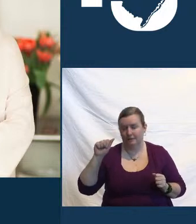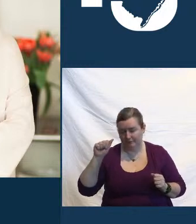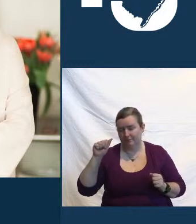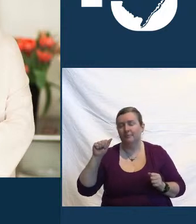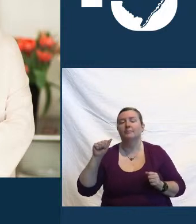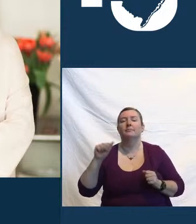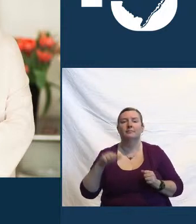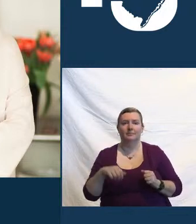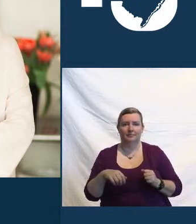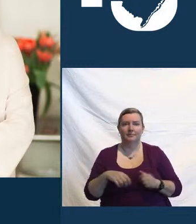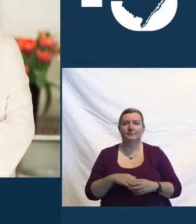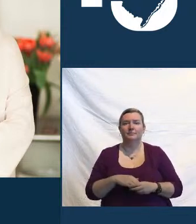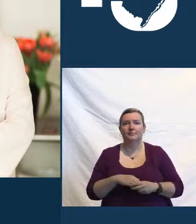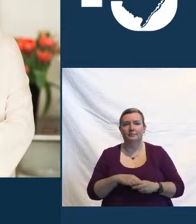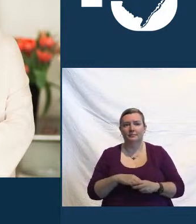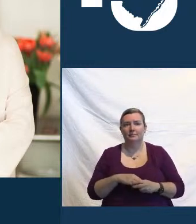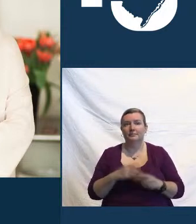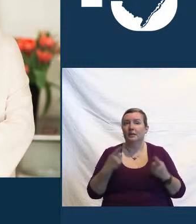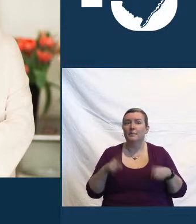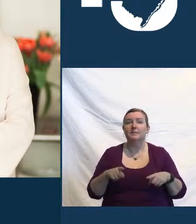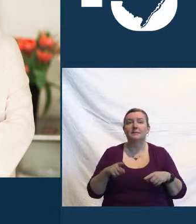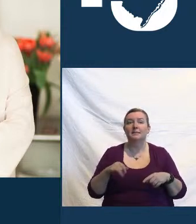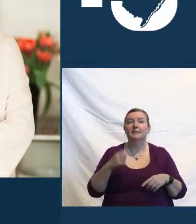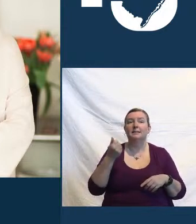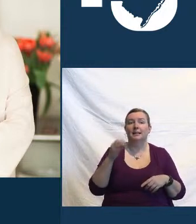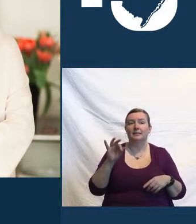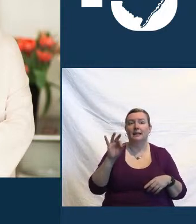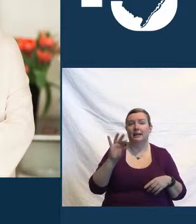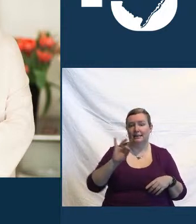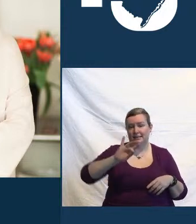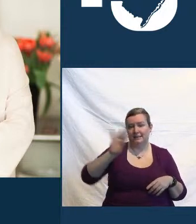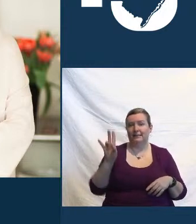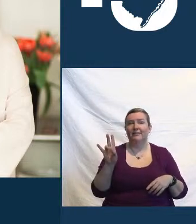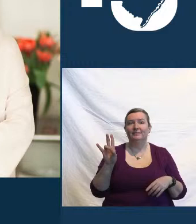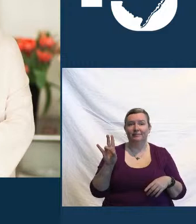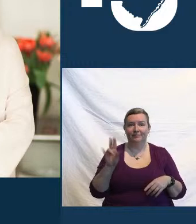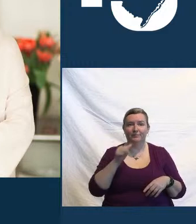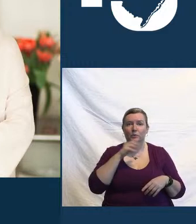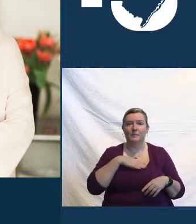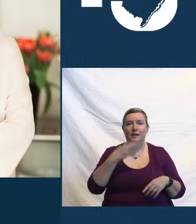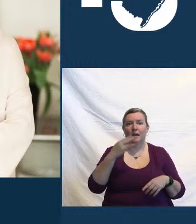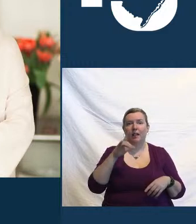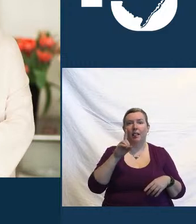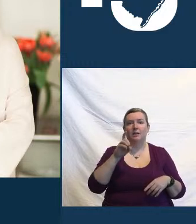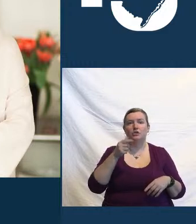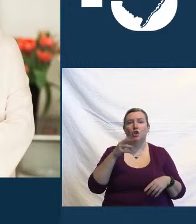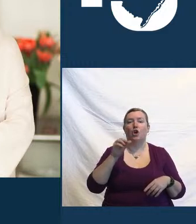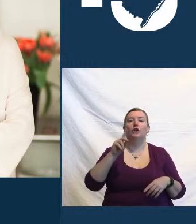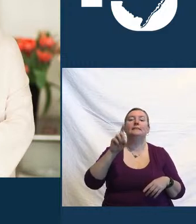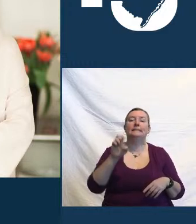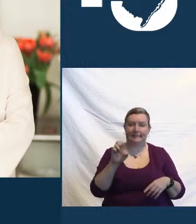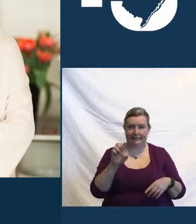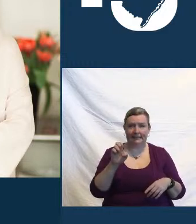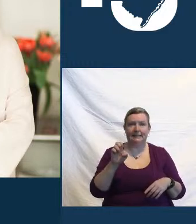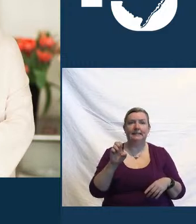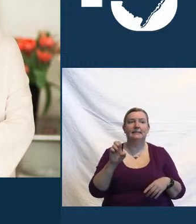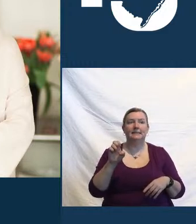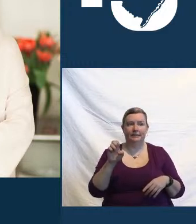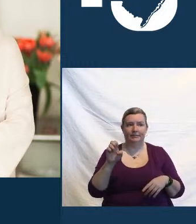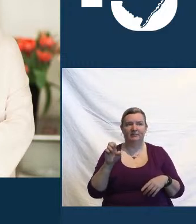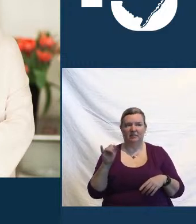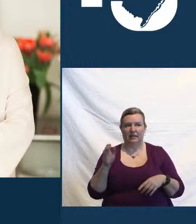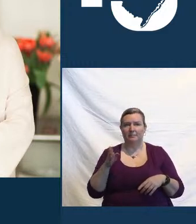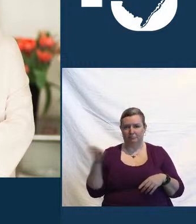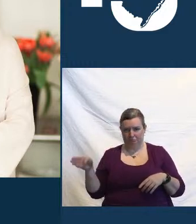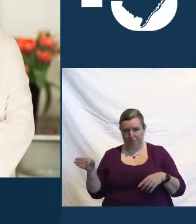In 1987, Hildegard Miranda, and that's Hildegard on the right, opened the Mullica